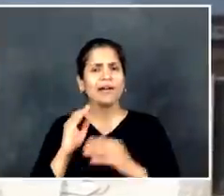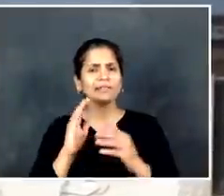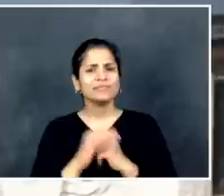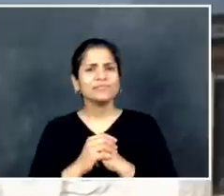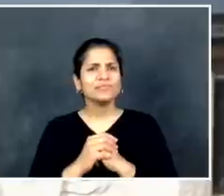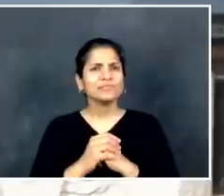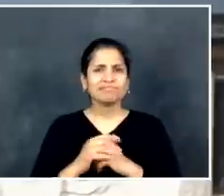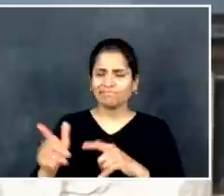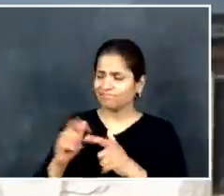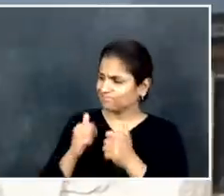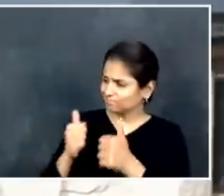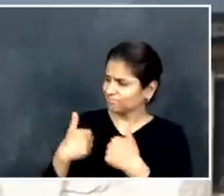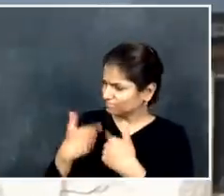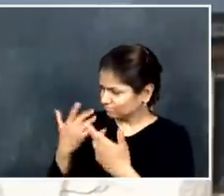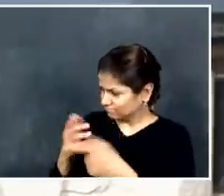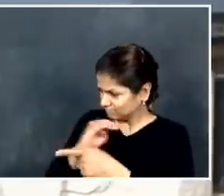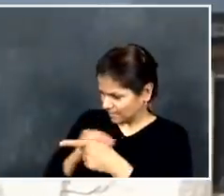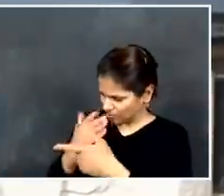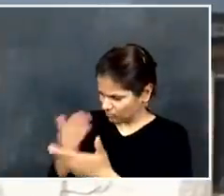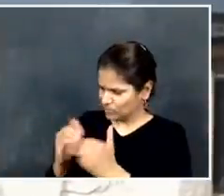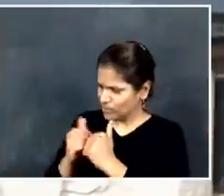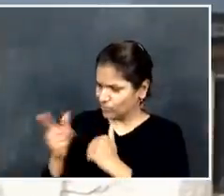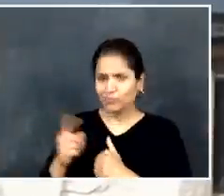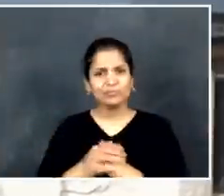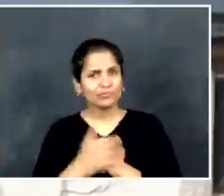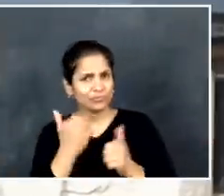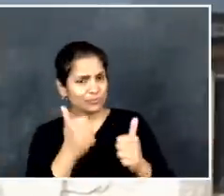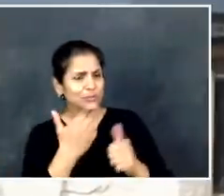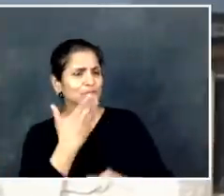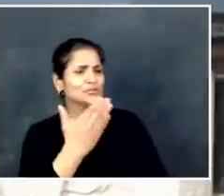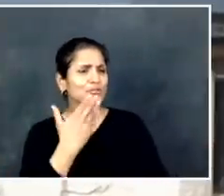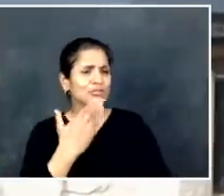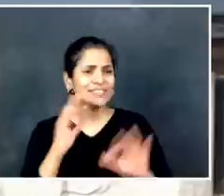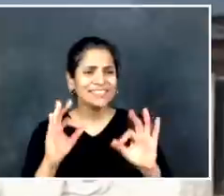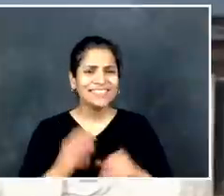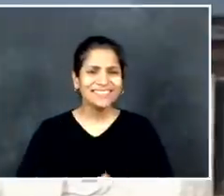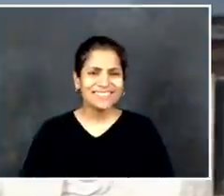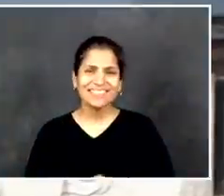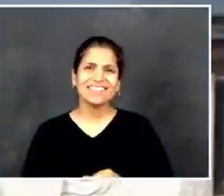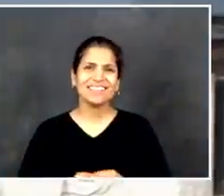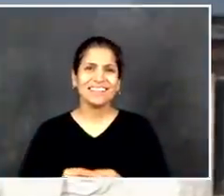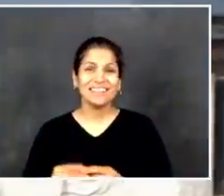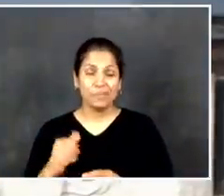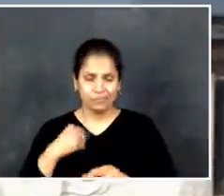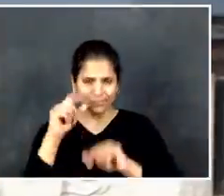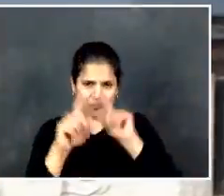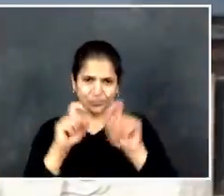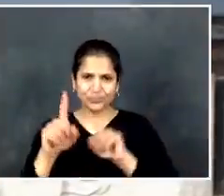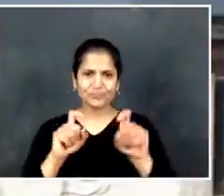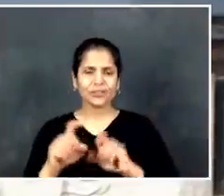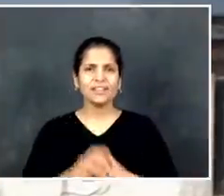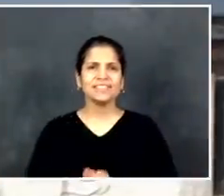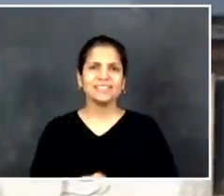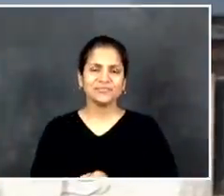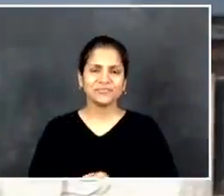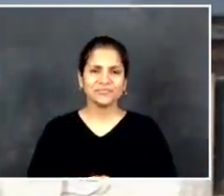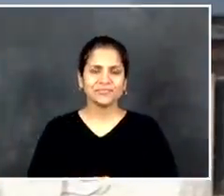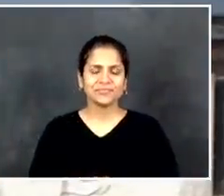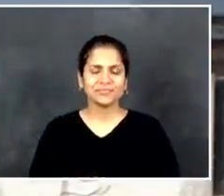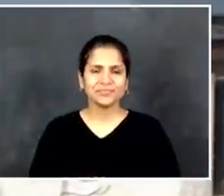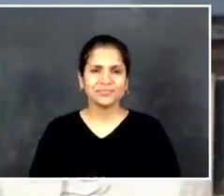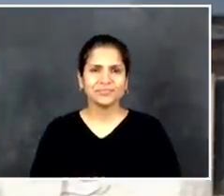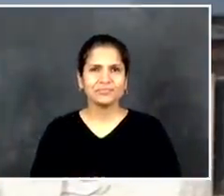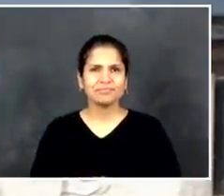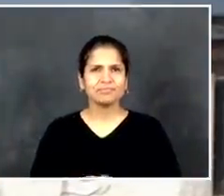all, there are several southern states, including Georgia, that are thinking of reopening their states. I wonder if that concerns